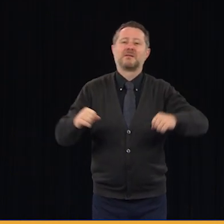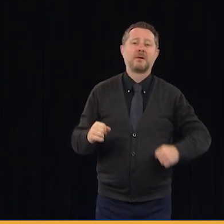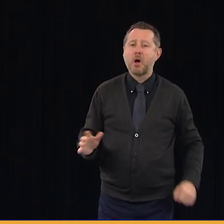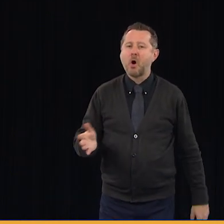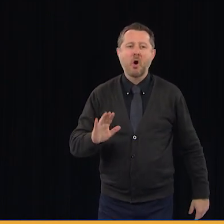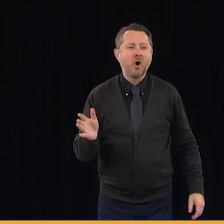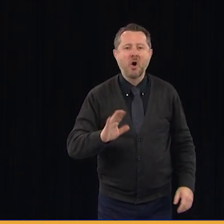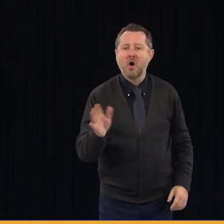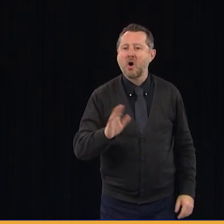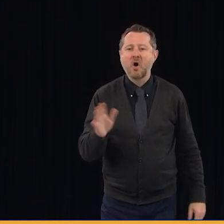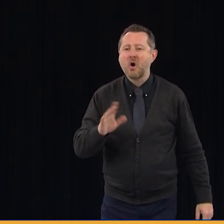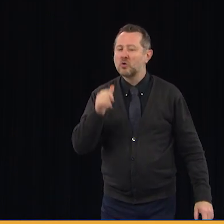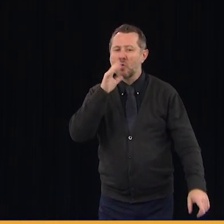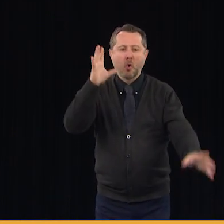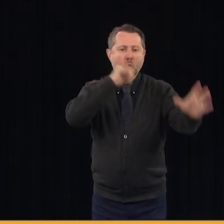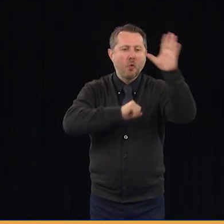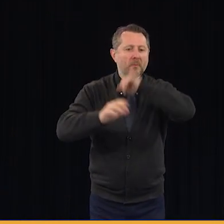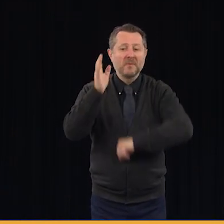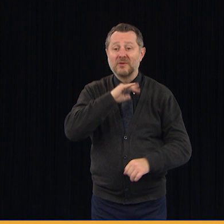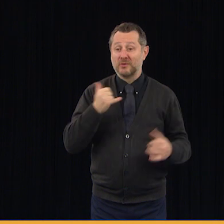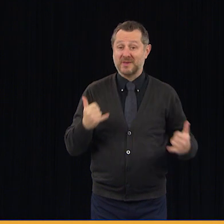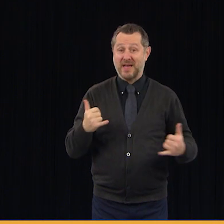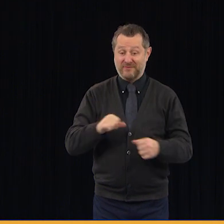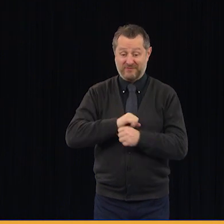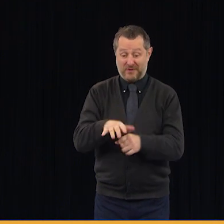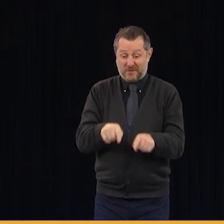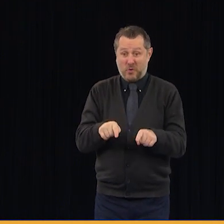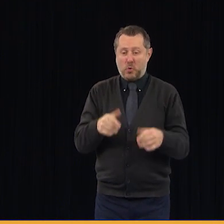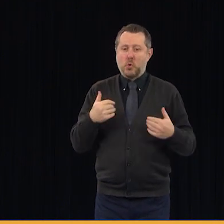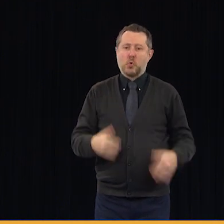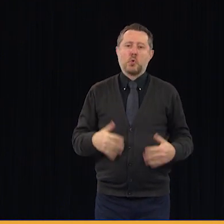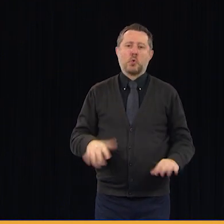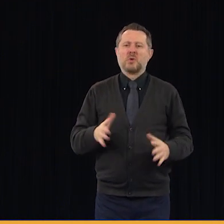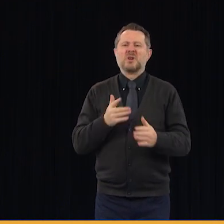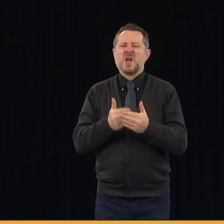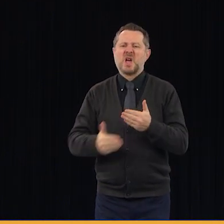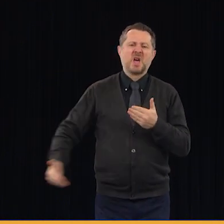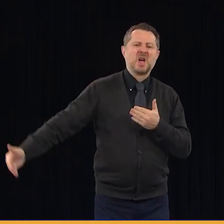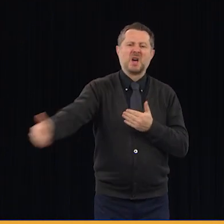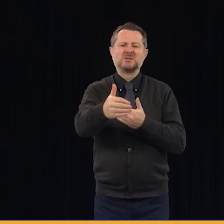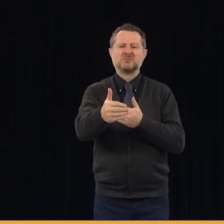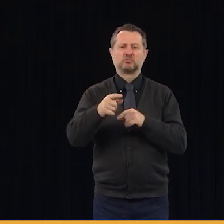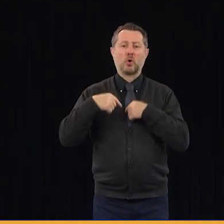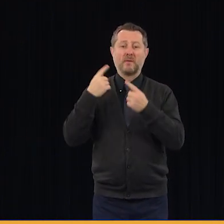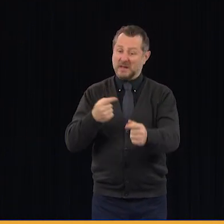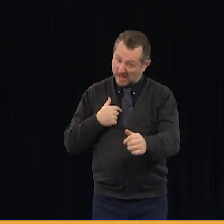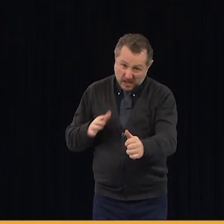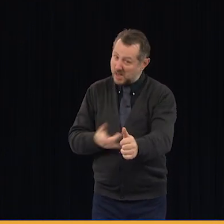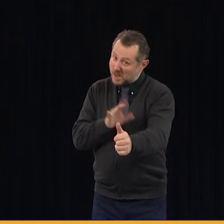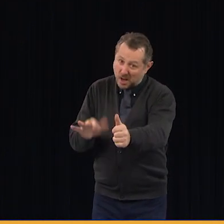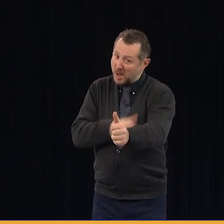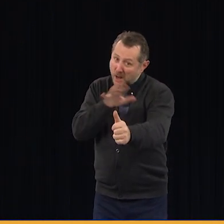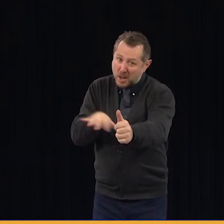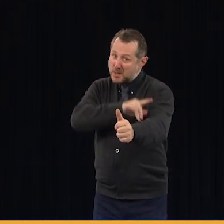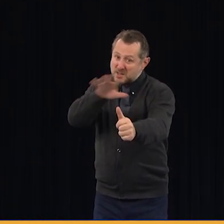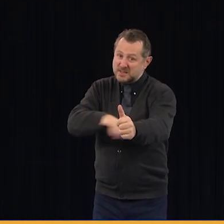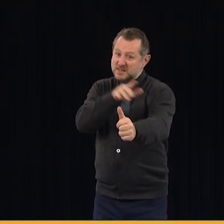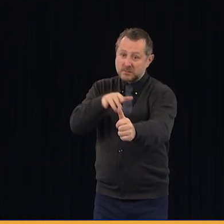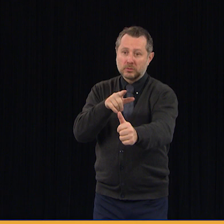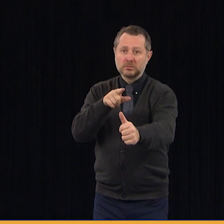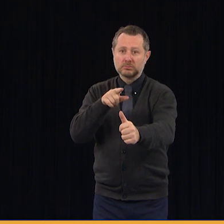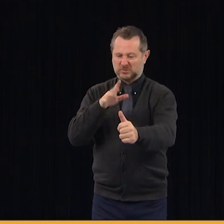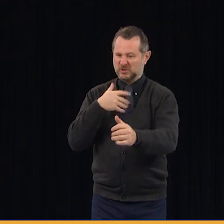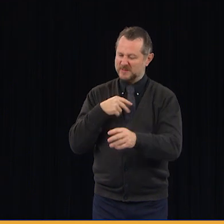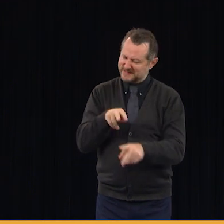that. This virus has been ahead of us from day one. We've underestimated the enemy, and that is always dangerous, my